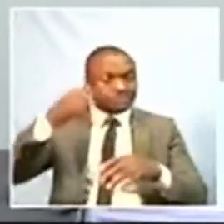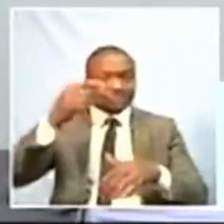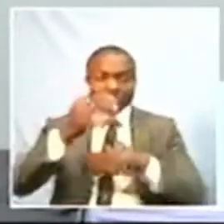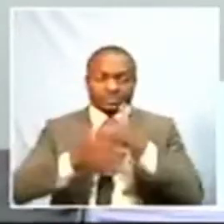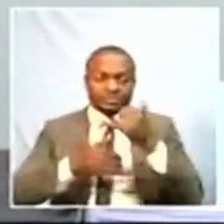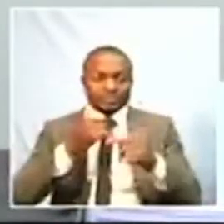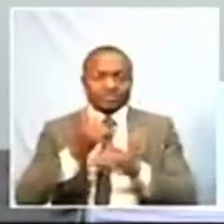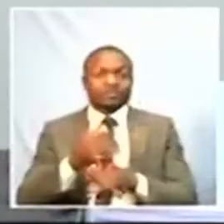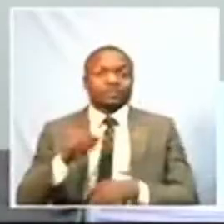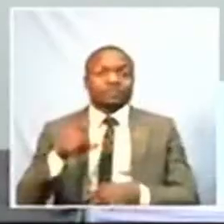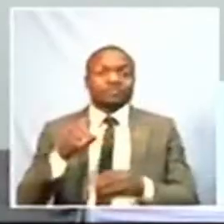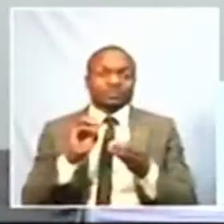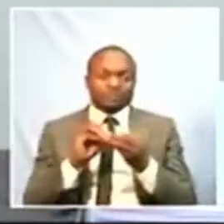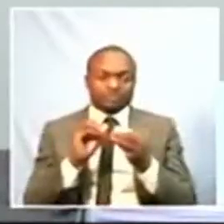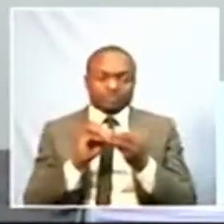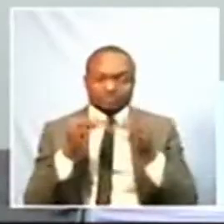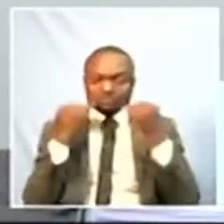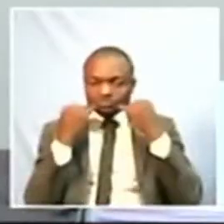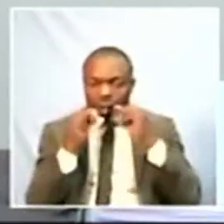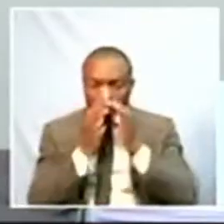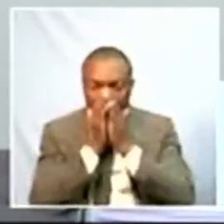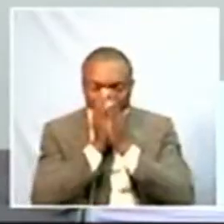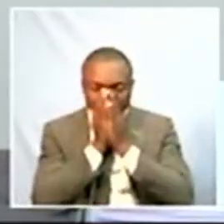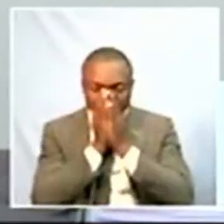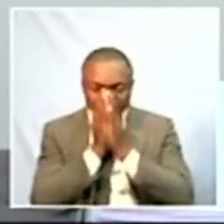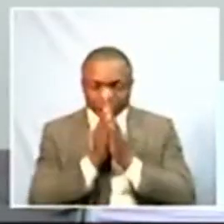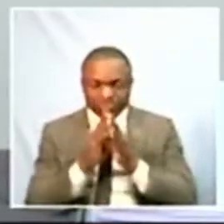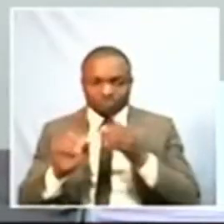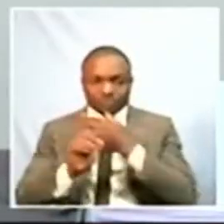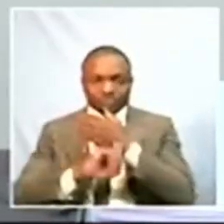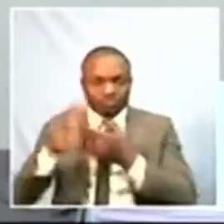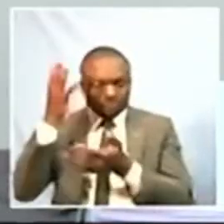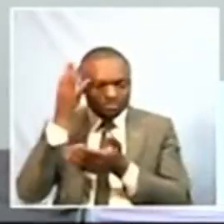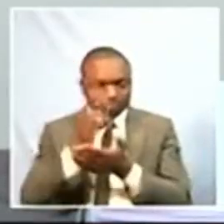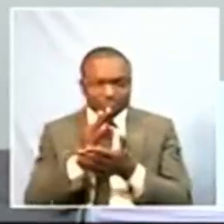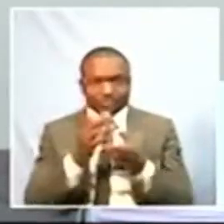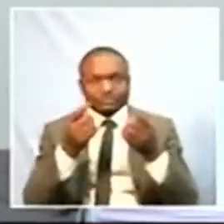more information. Maybe I would ask Town Clerk, when did you go to CHOMA?